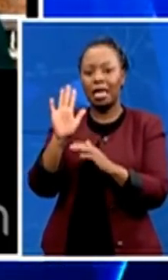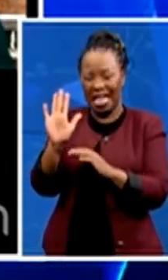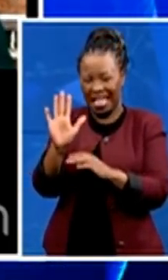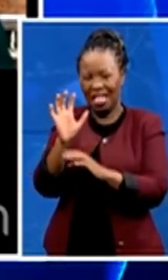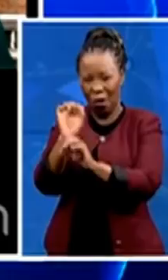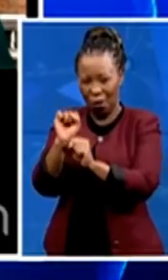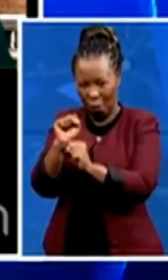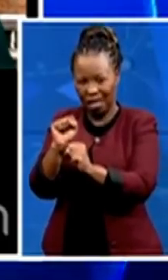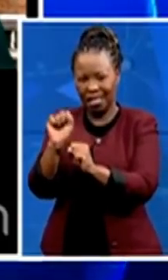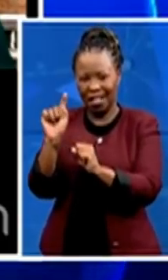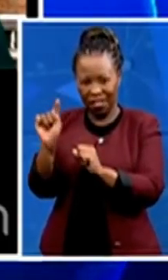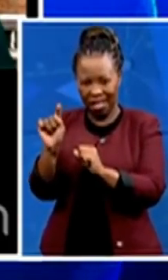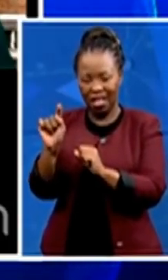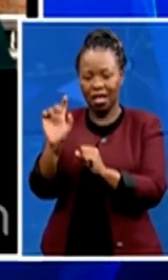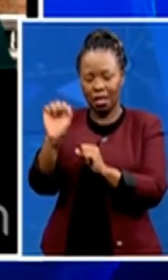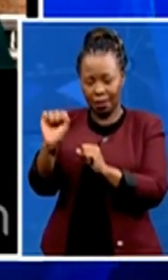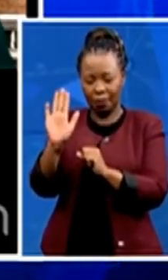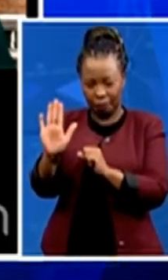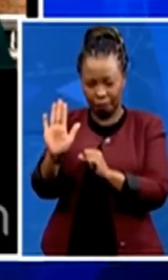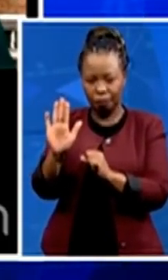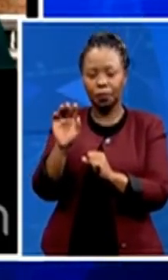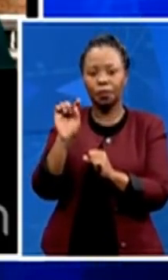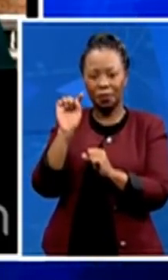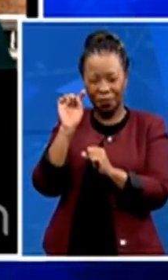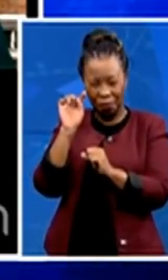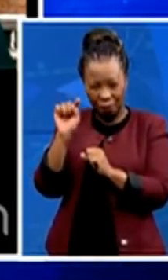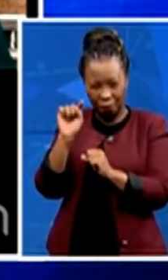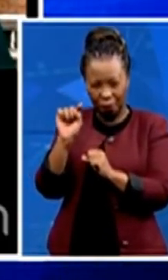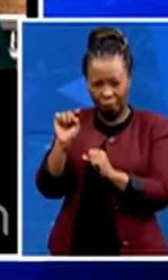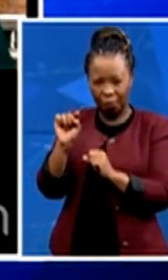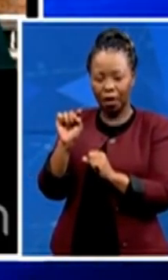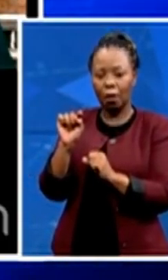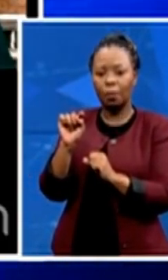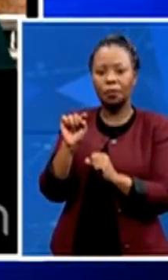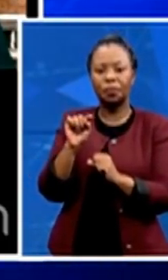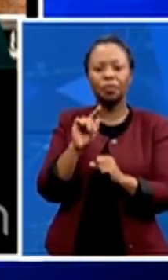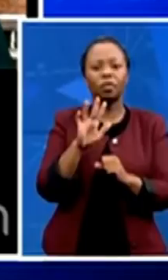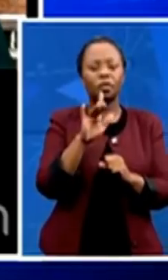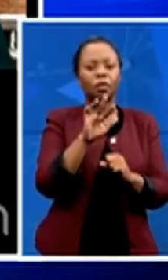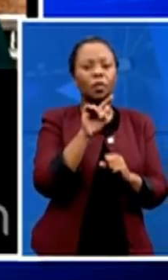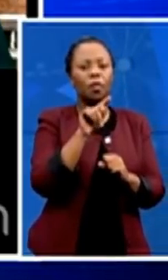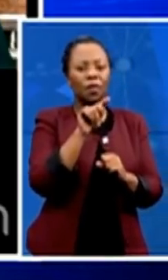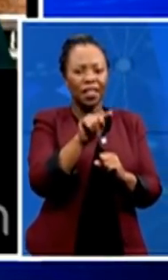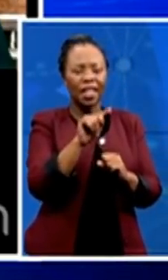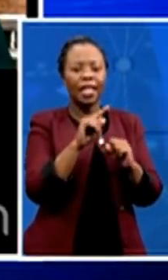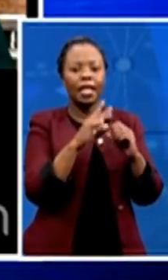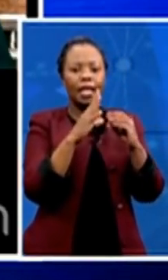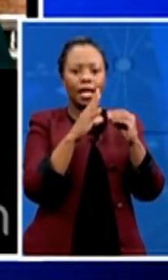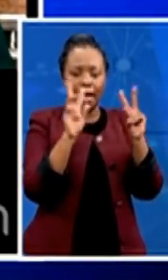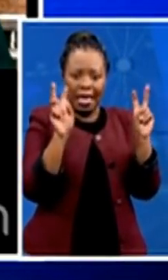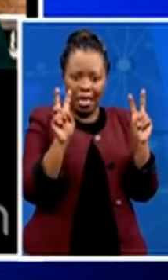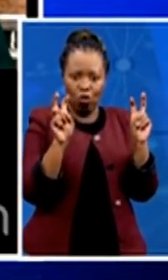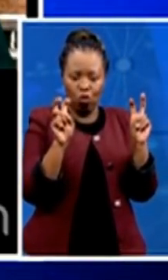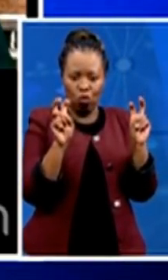Just on the distinction between De Beer and this matter. Yeah, right. Does it matter